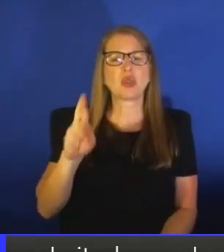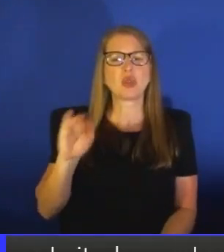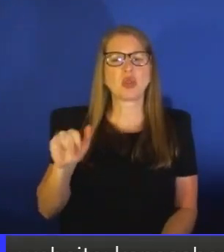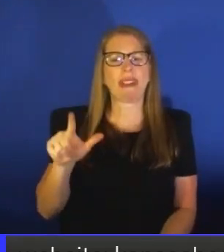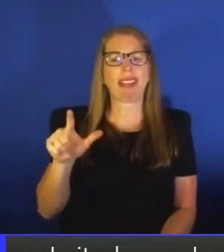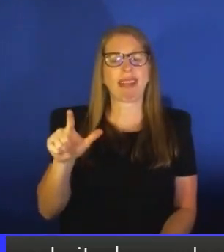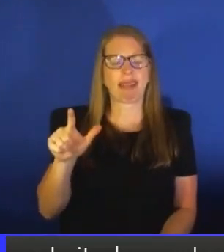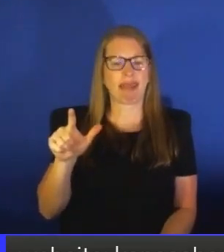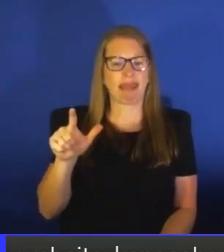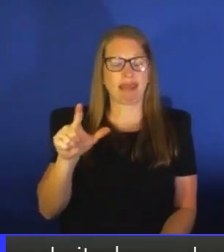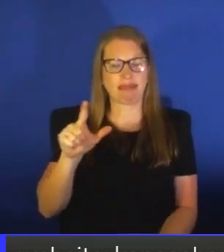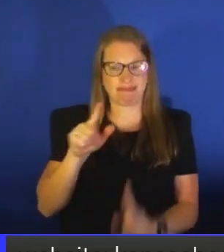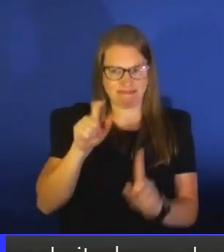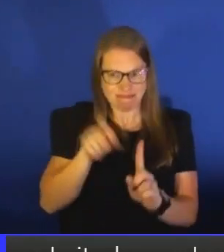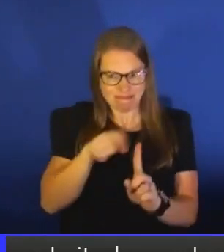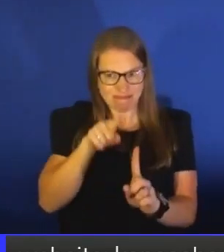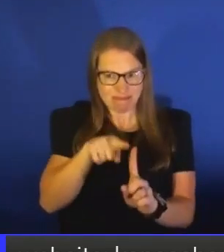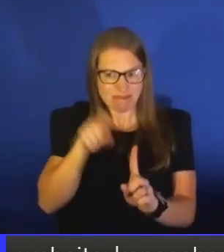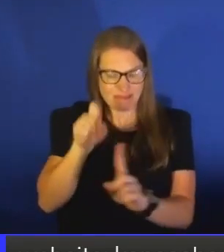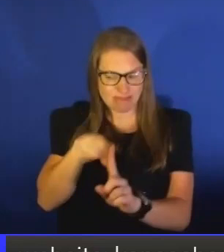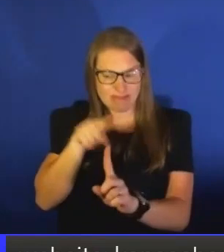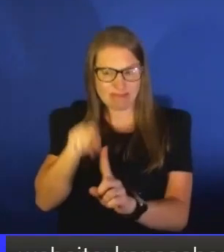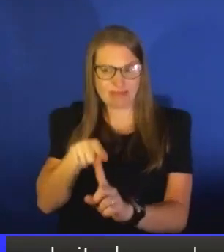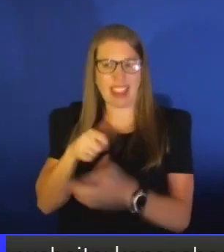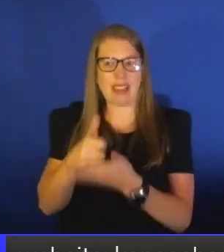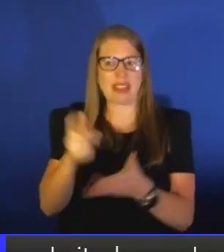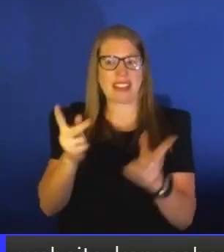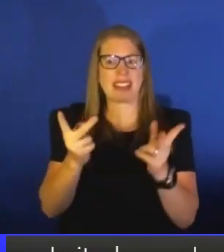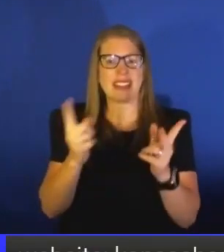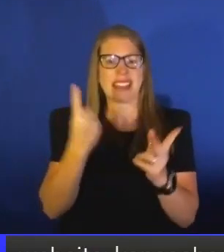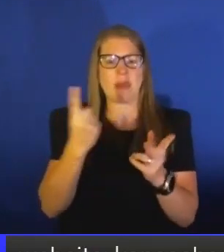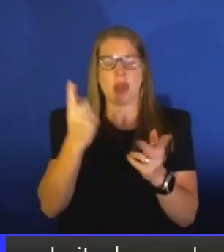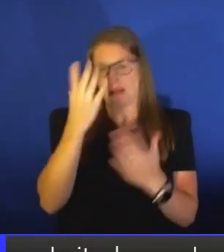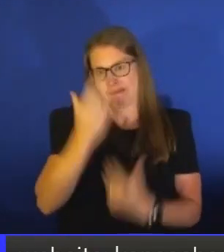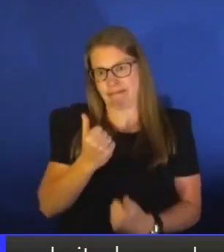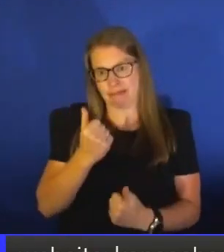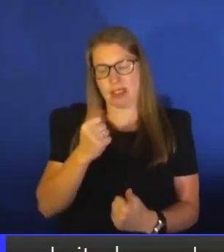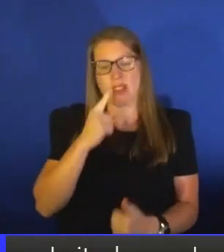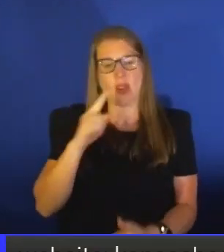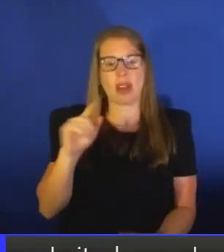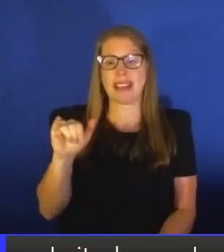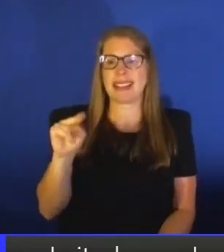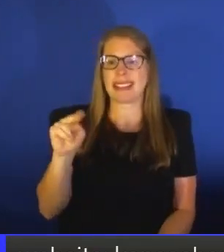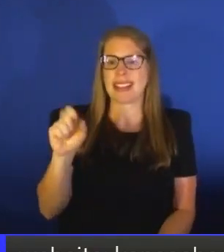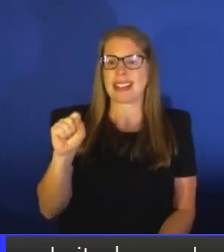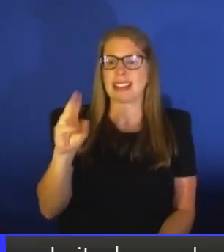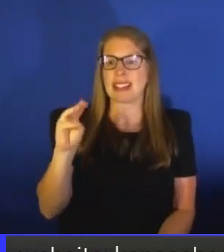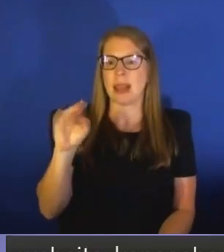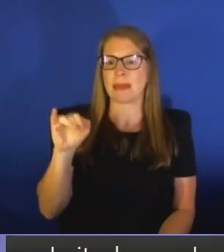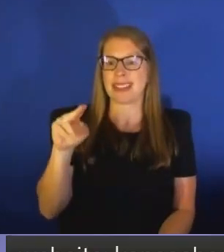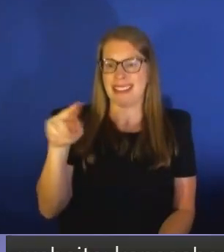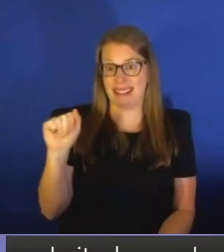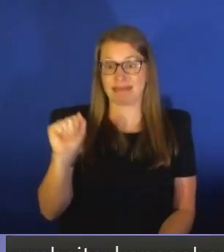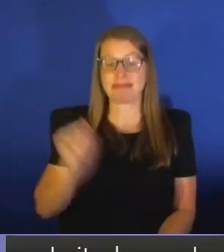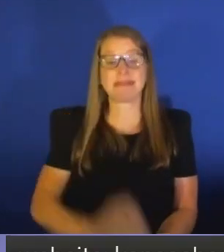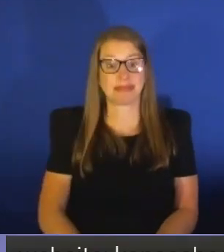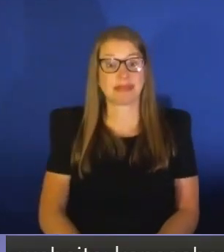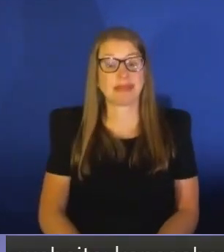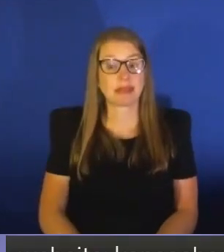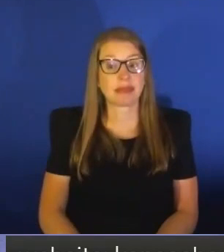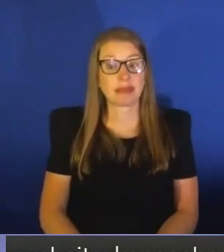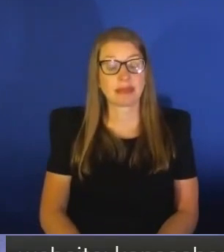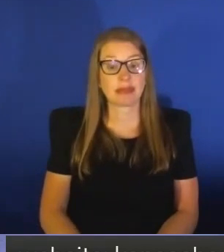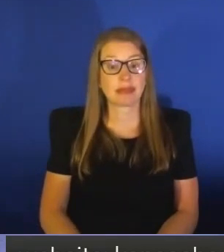target insomnia and helping someone go to sleep. But that's where that research came from, was actually in the narcolepsy field. Make the